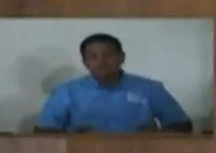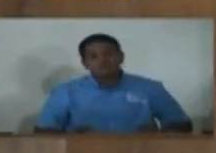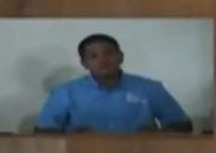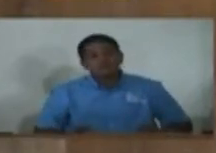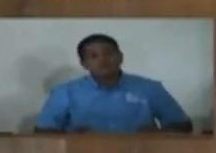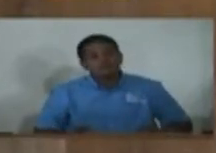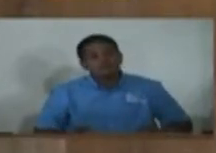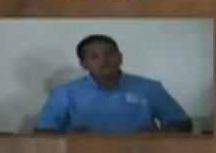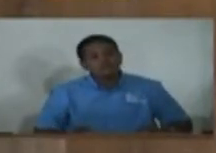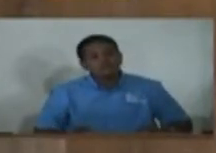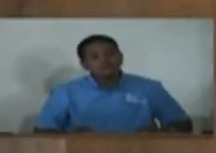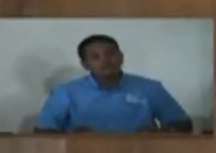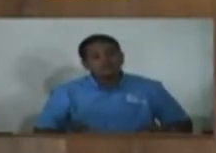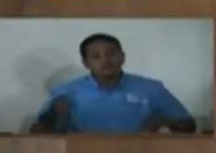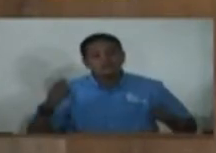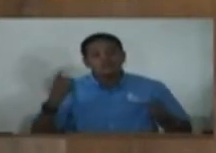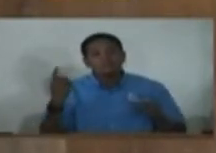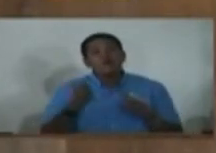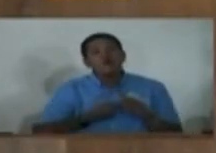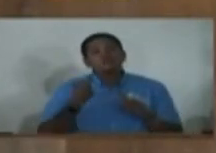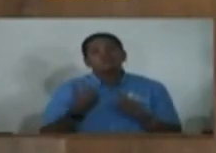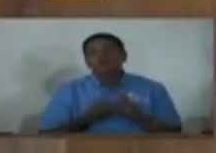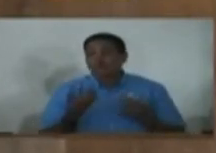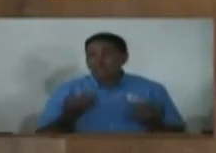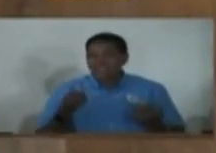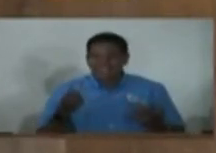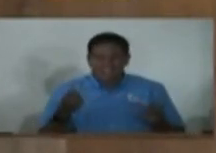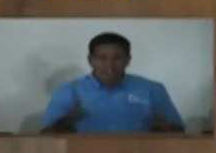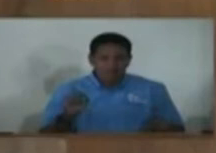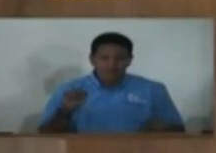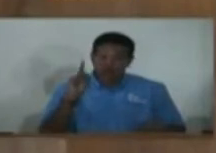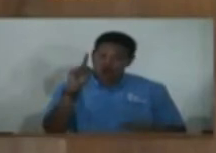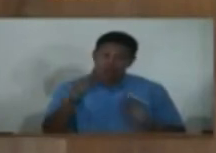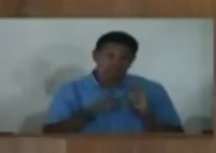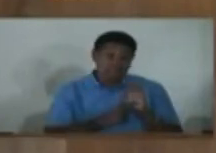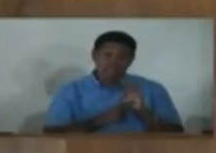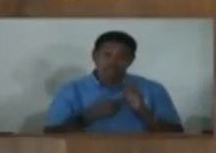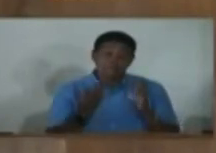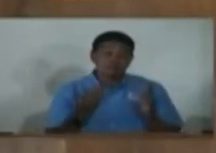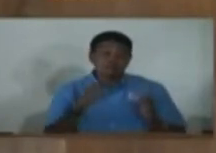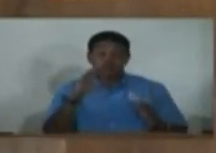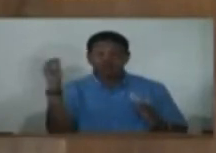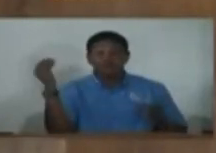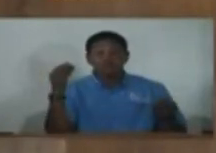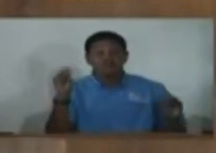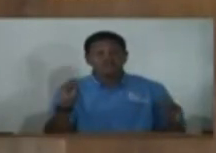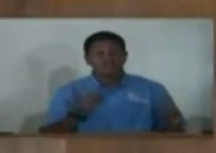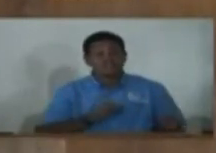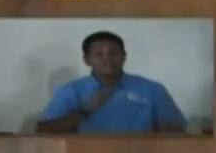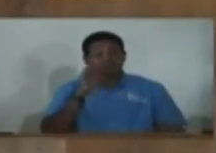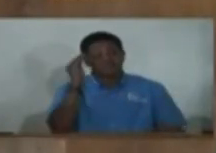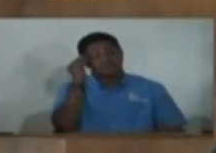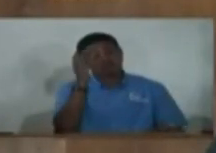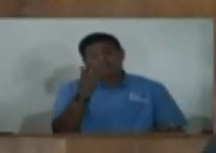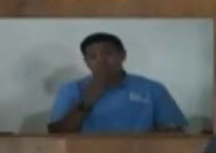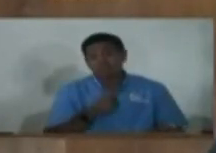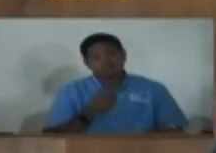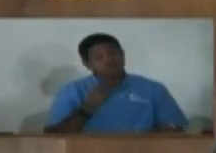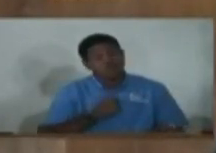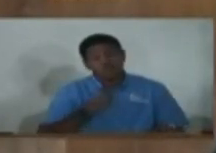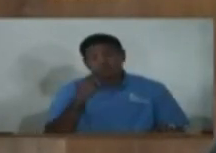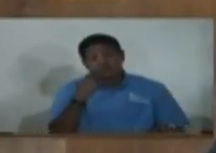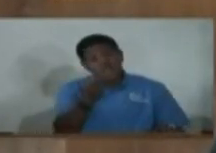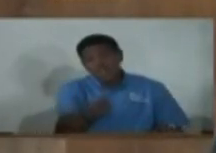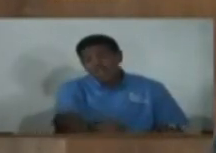to get that done. And that's just one example. Company's office, I regret to say, you